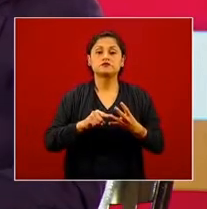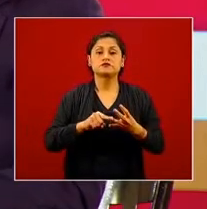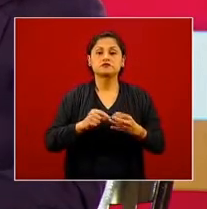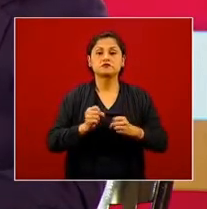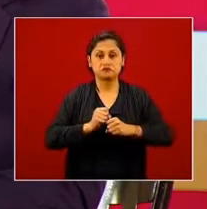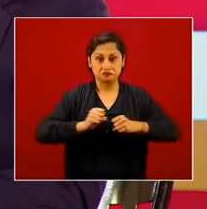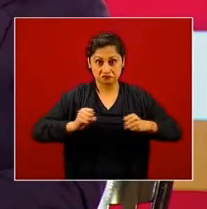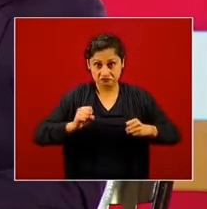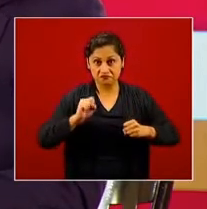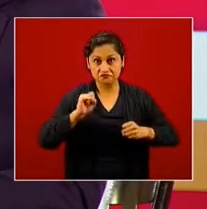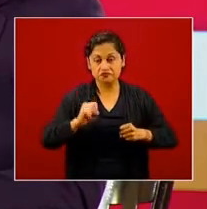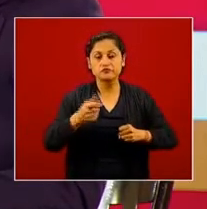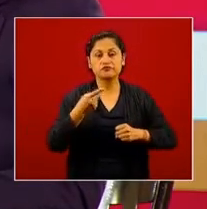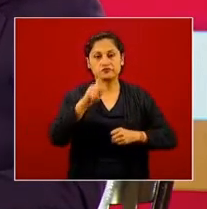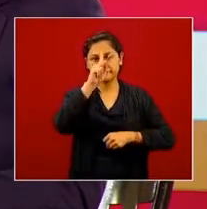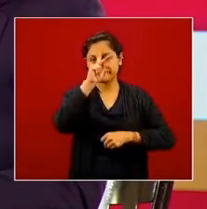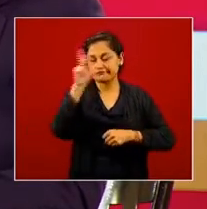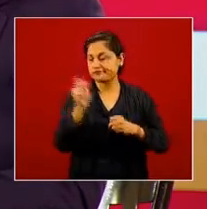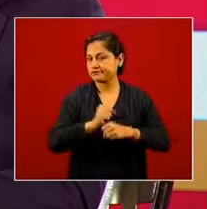obesity,